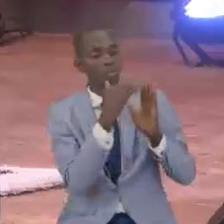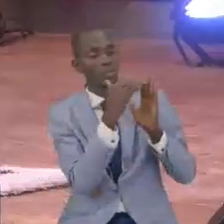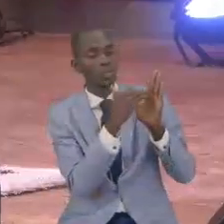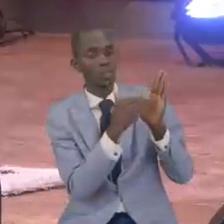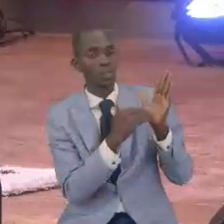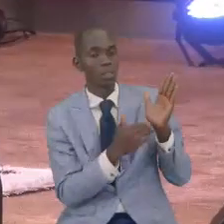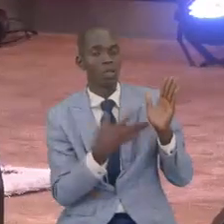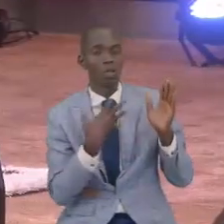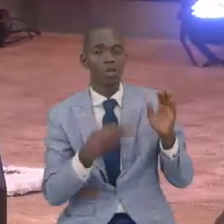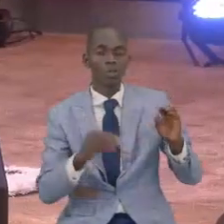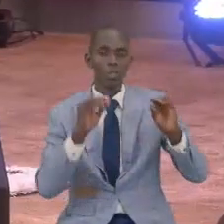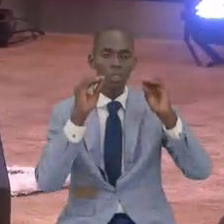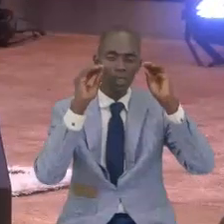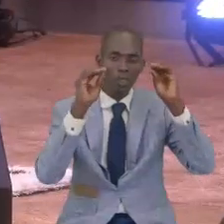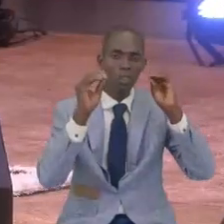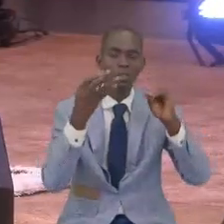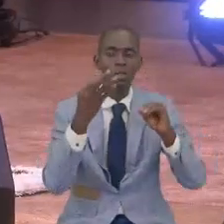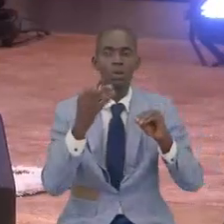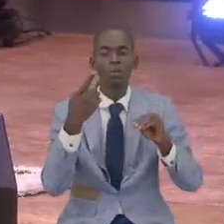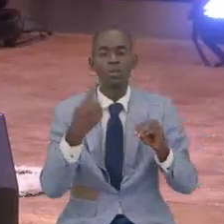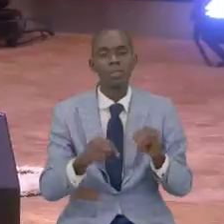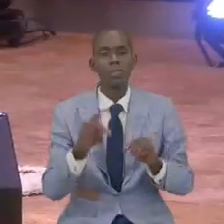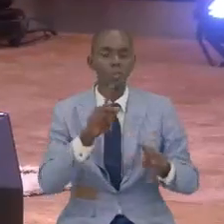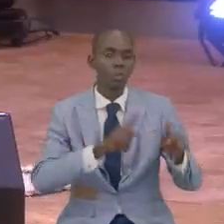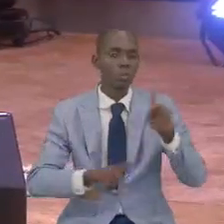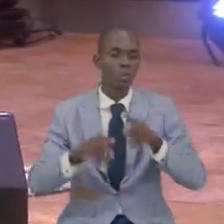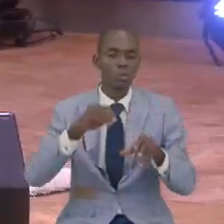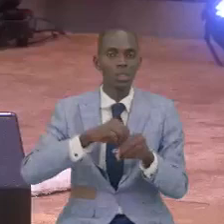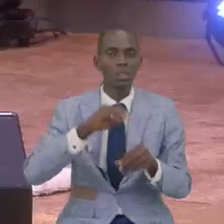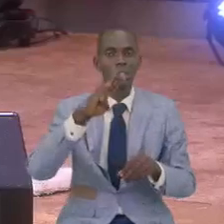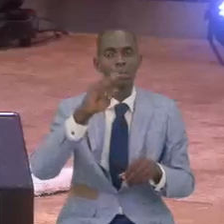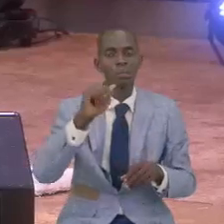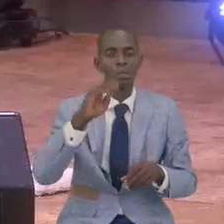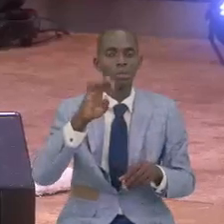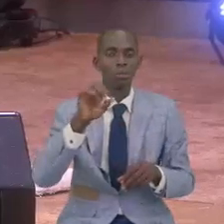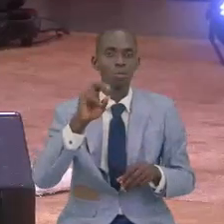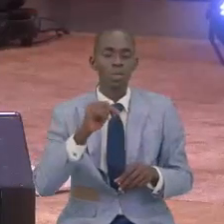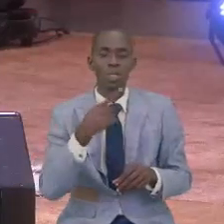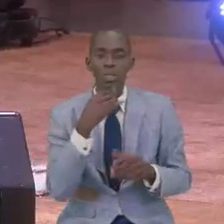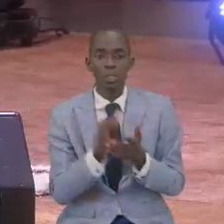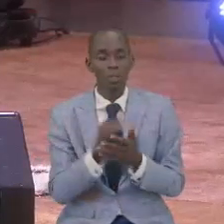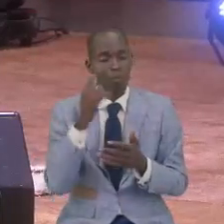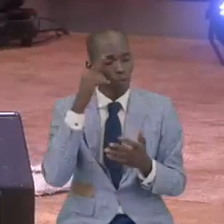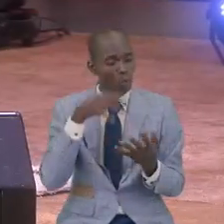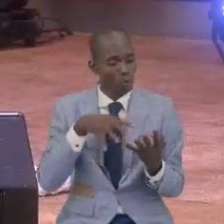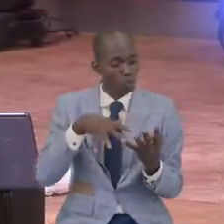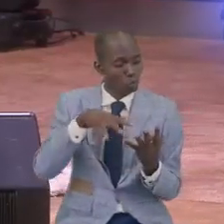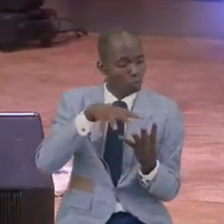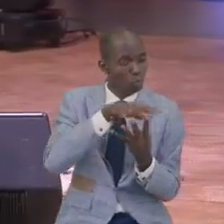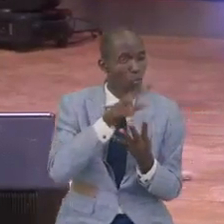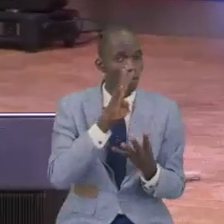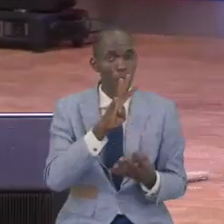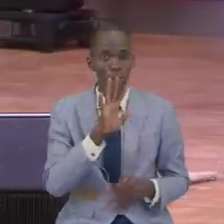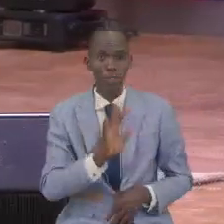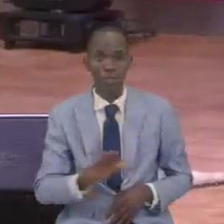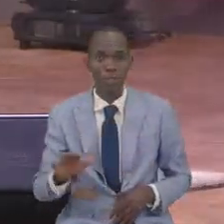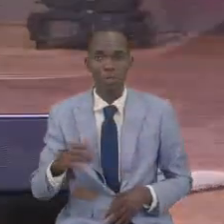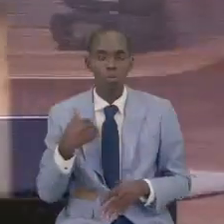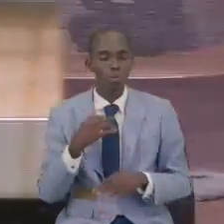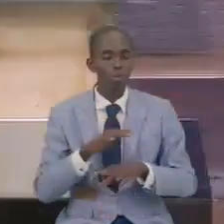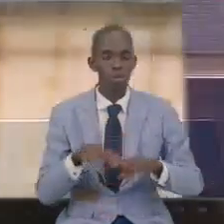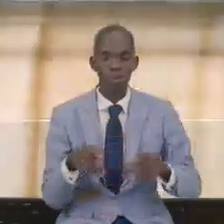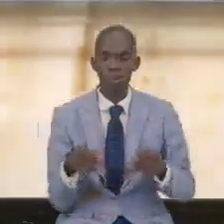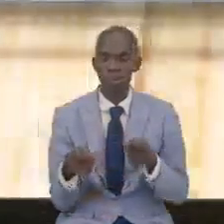Chaldeans, of the Babylonians. And it says, as for these four children, you know what? We don't manage